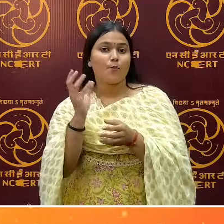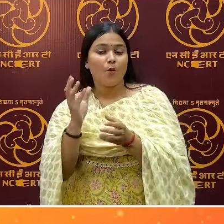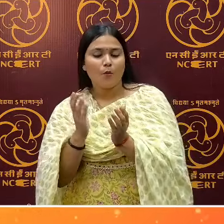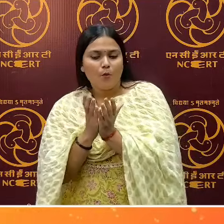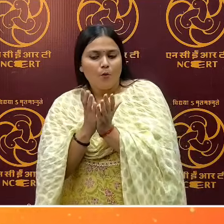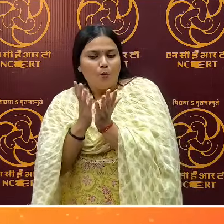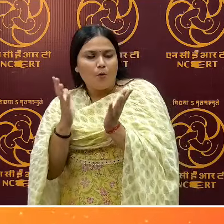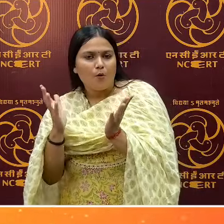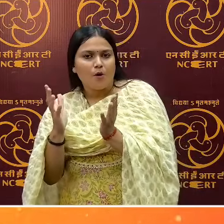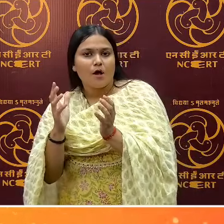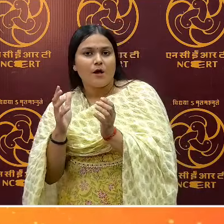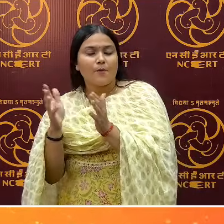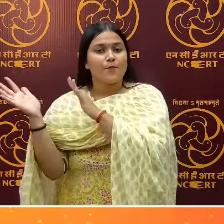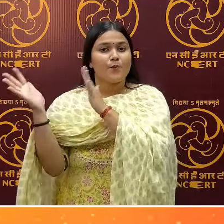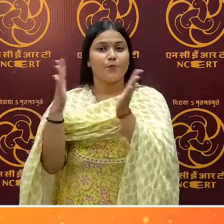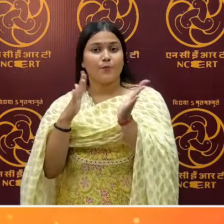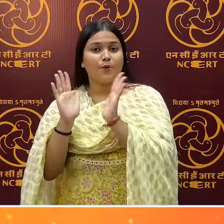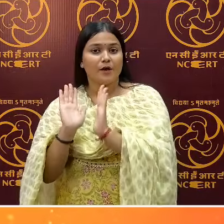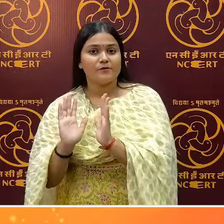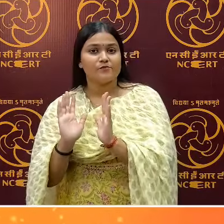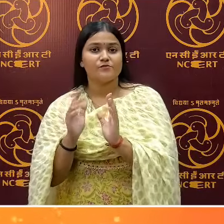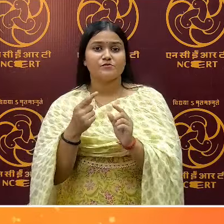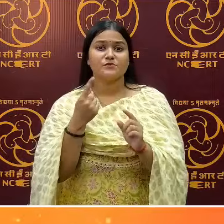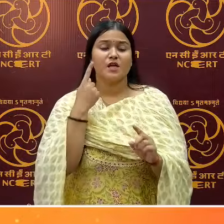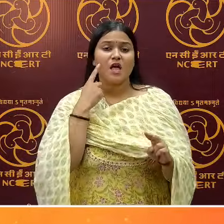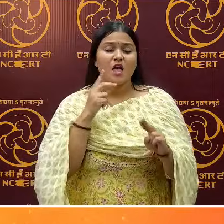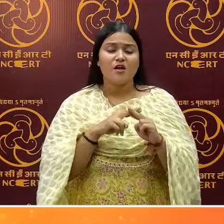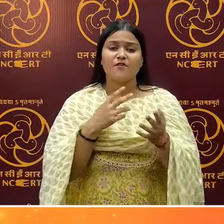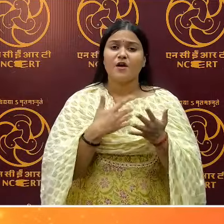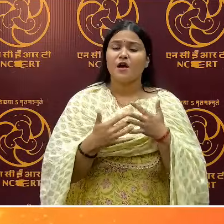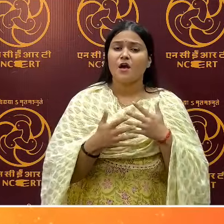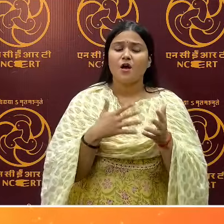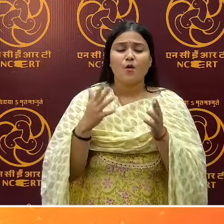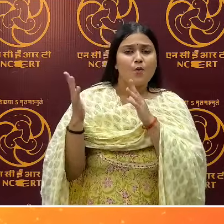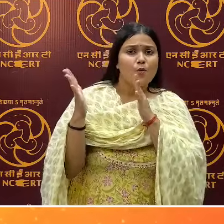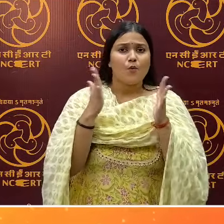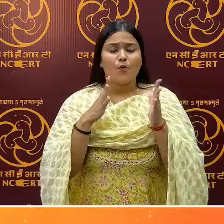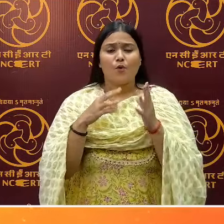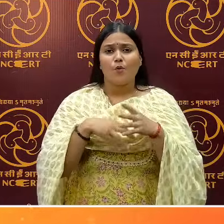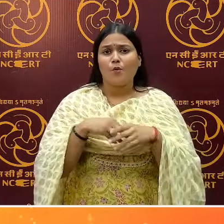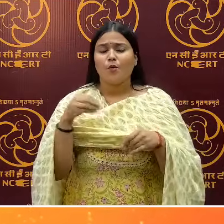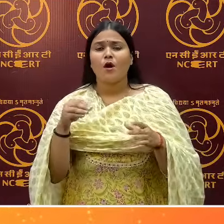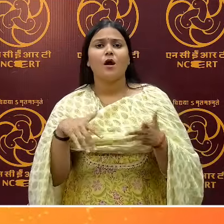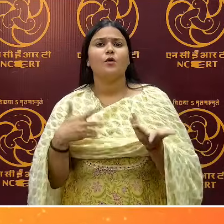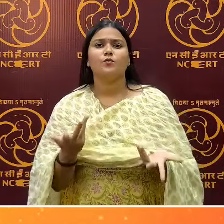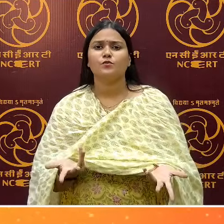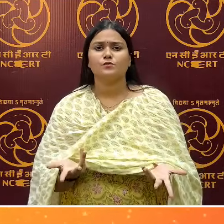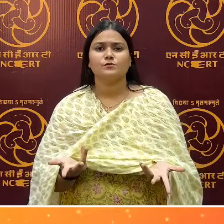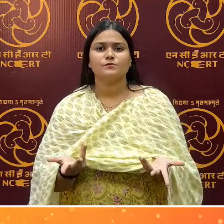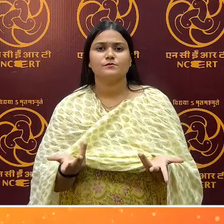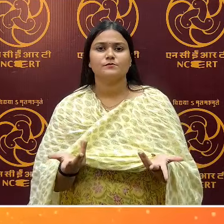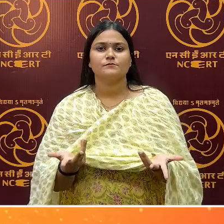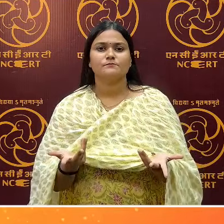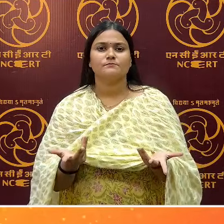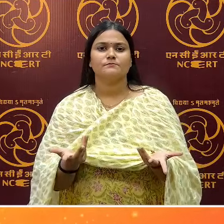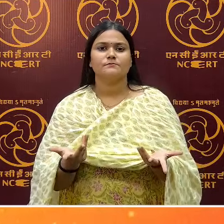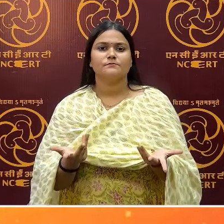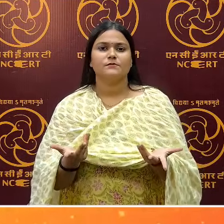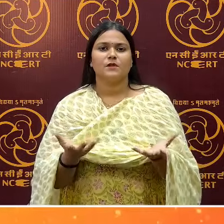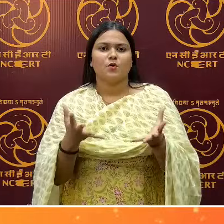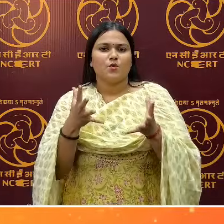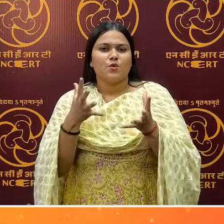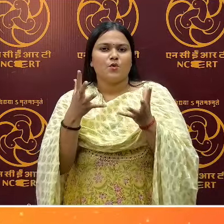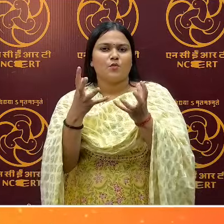of air. If I somehow remove air from this bowl, then this is going to sink as